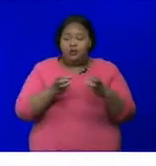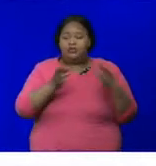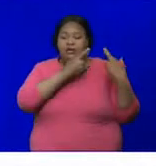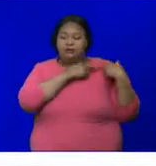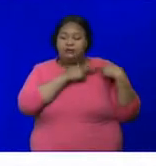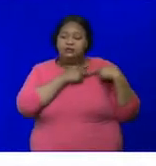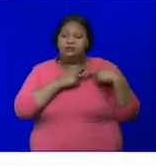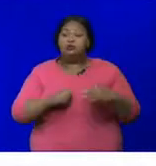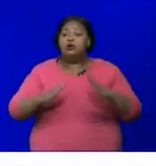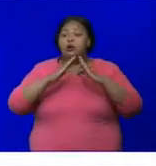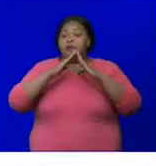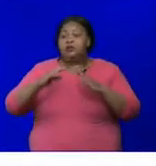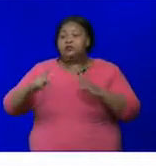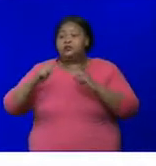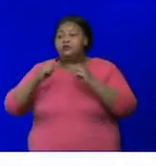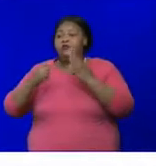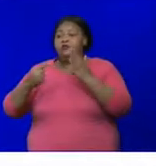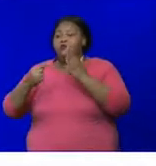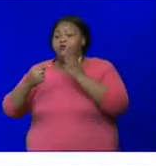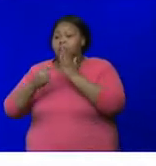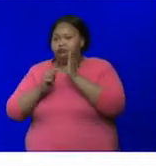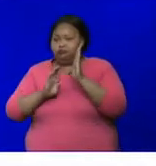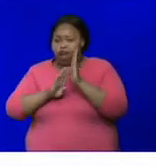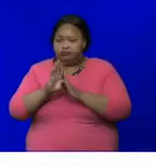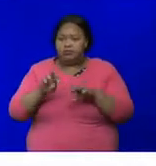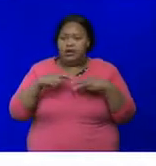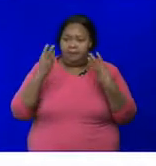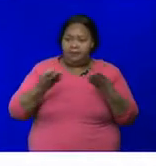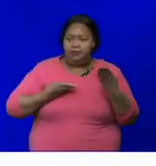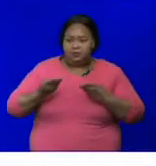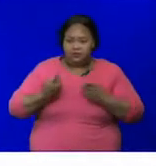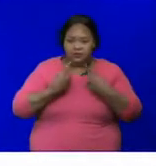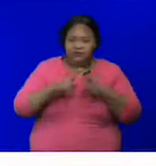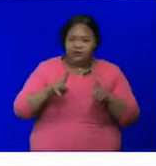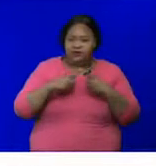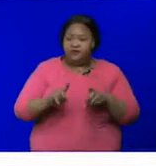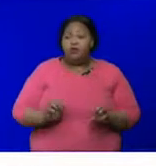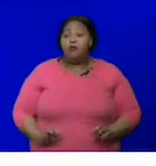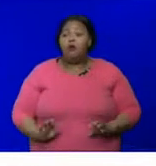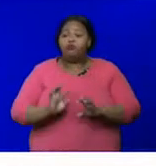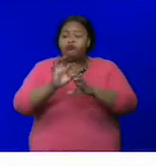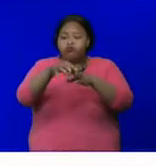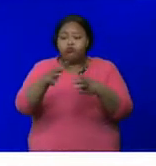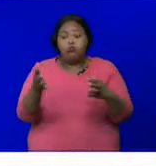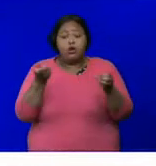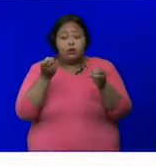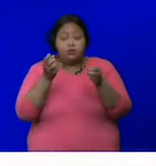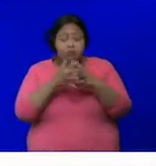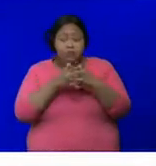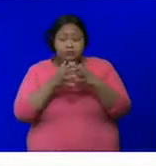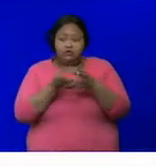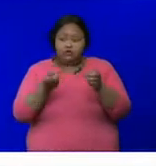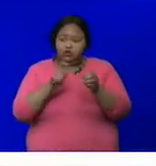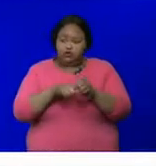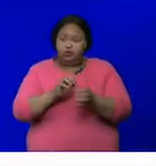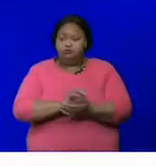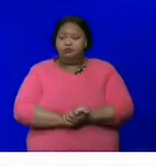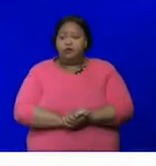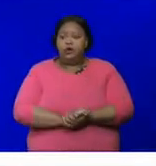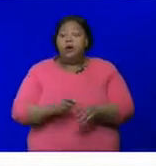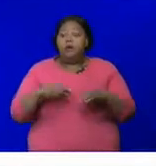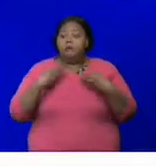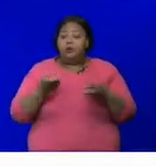kubala kulabanye. Ngemuva kokulela kwekuthula kwalo mbiko labo bebakase bayingxenye yalo mhlangano bende incomo lethu